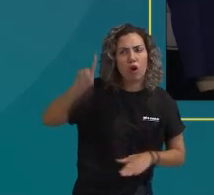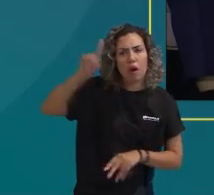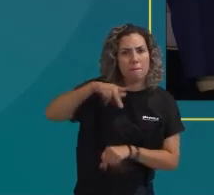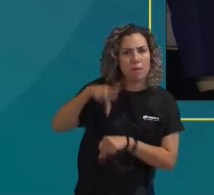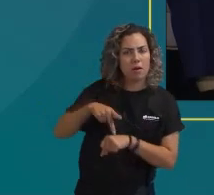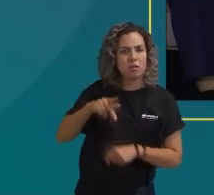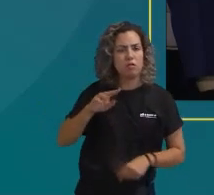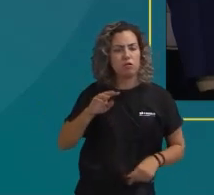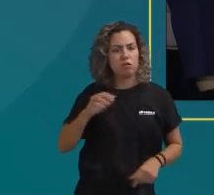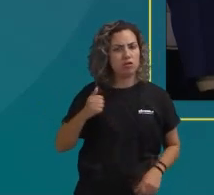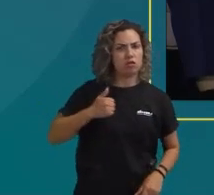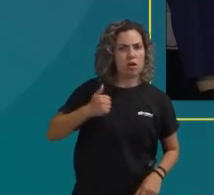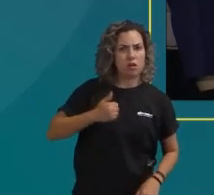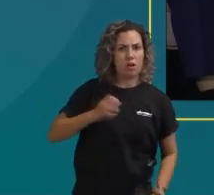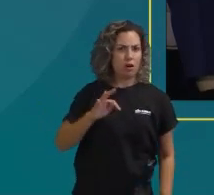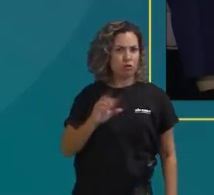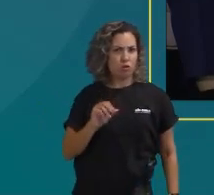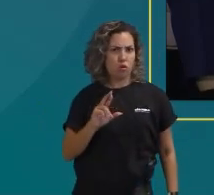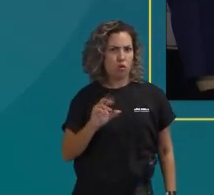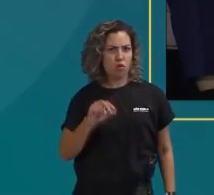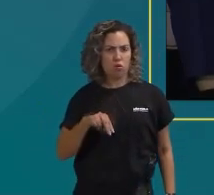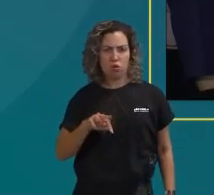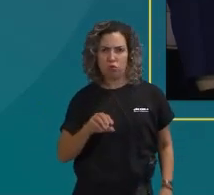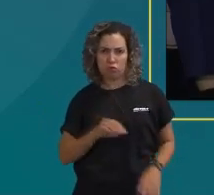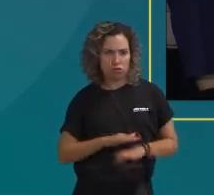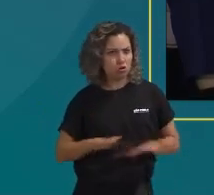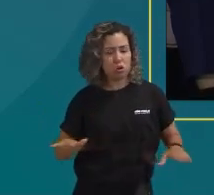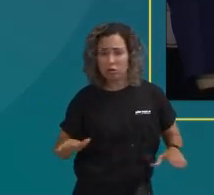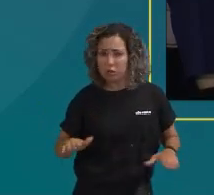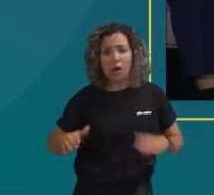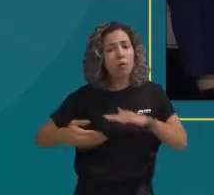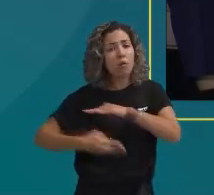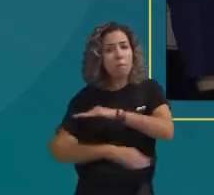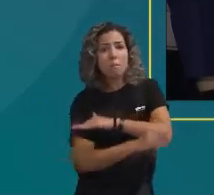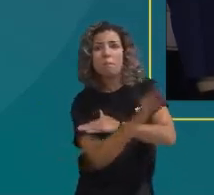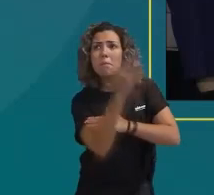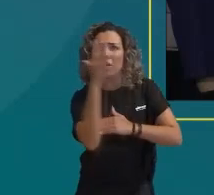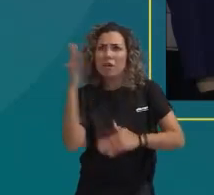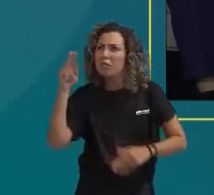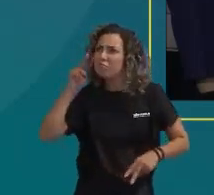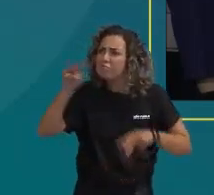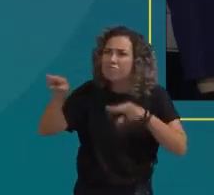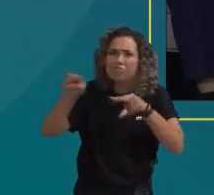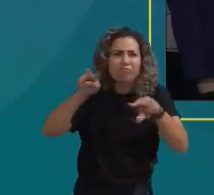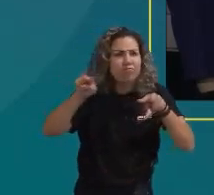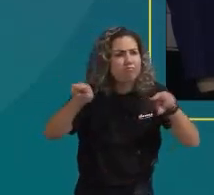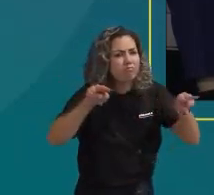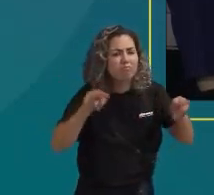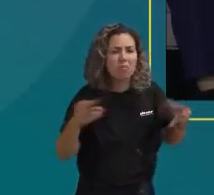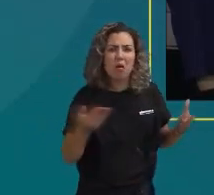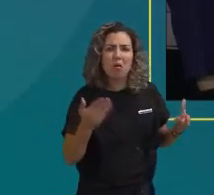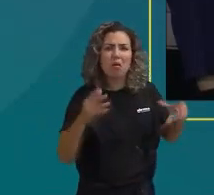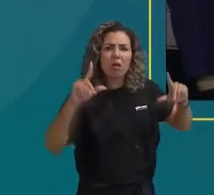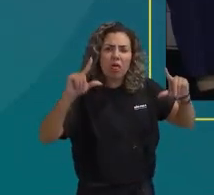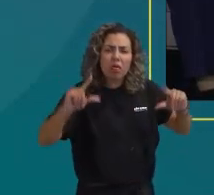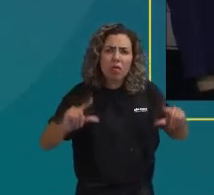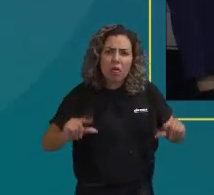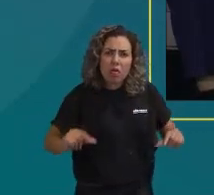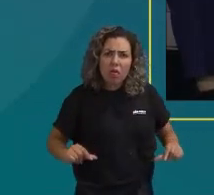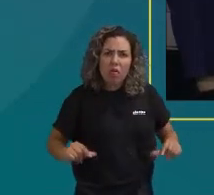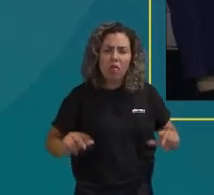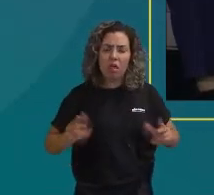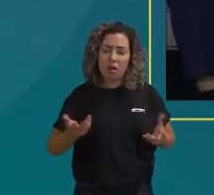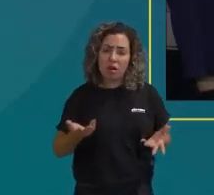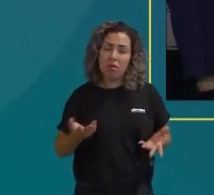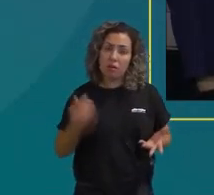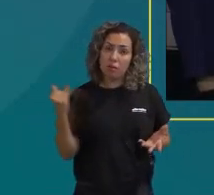biodiversity decline. And we see this urban forest as a really important tool for a good practice. It also makes life more affordable.